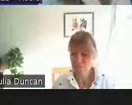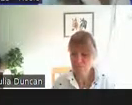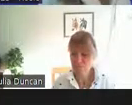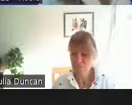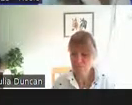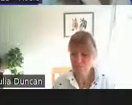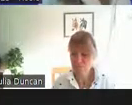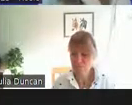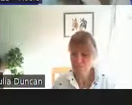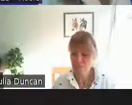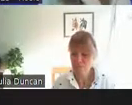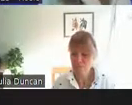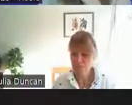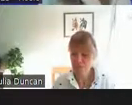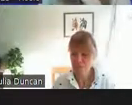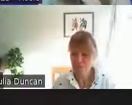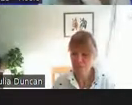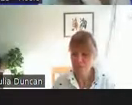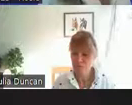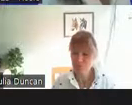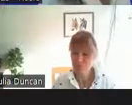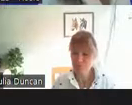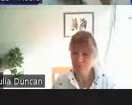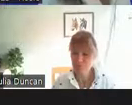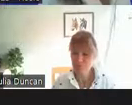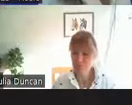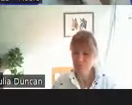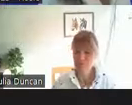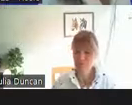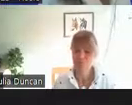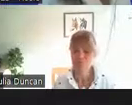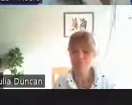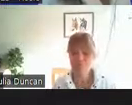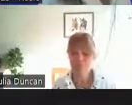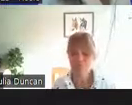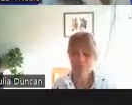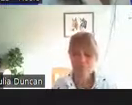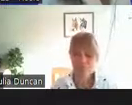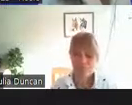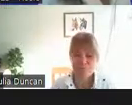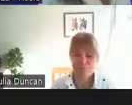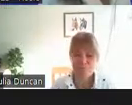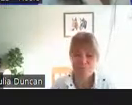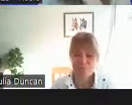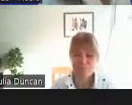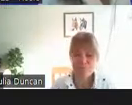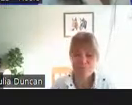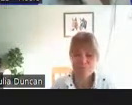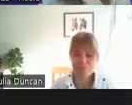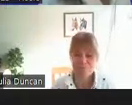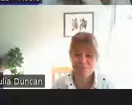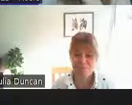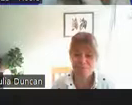As a matter of interest, I think we can go. And I think, oh, it's quite interesting, actually. But